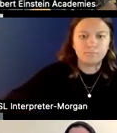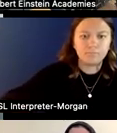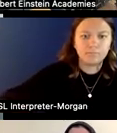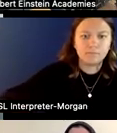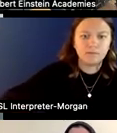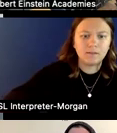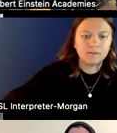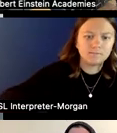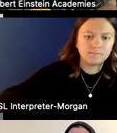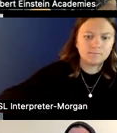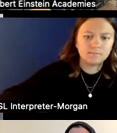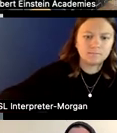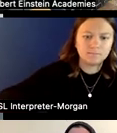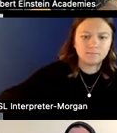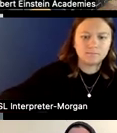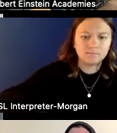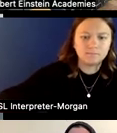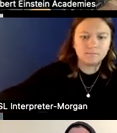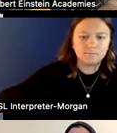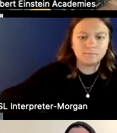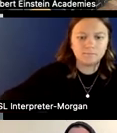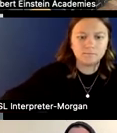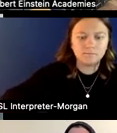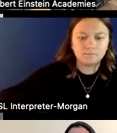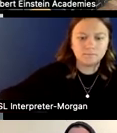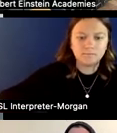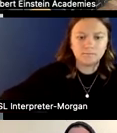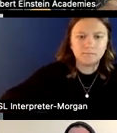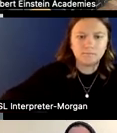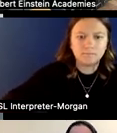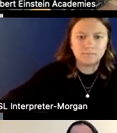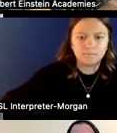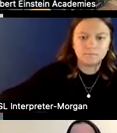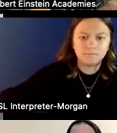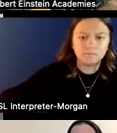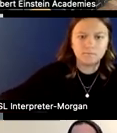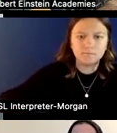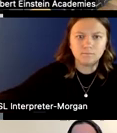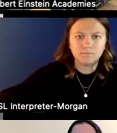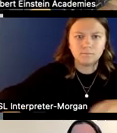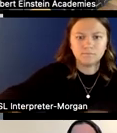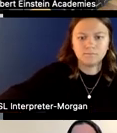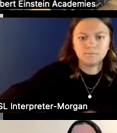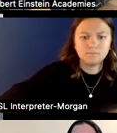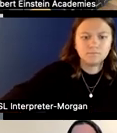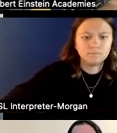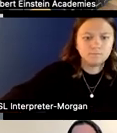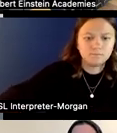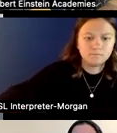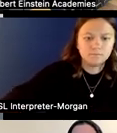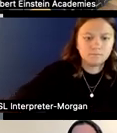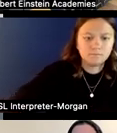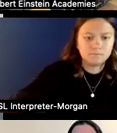Kinder. Okay, there's a question in the back. I feel like a lot of you spoke. That's already wonderful. We get it's good is like I'm well, I'm Yeah, doing